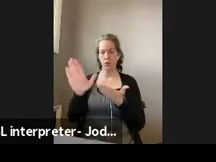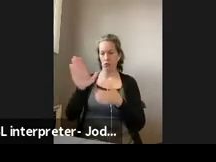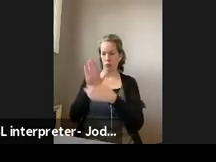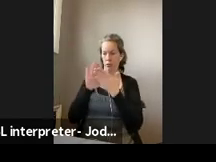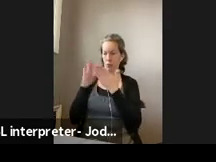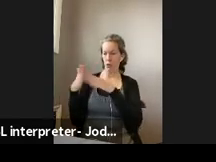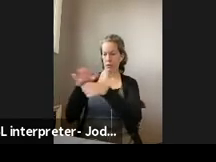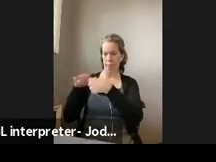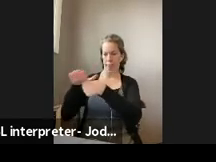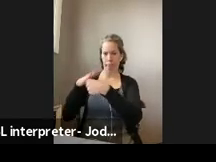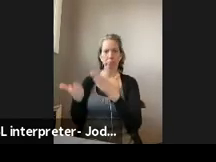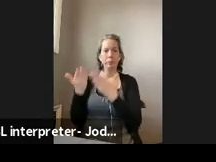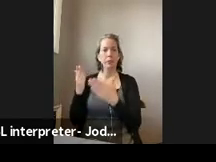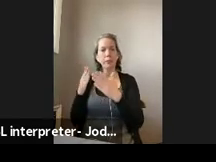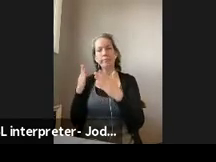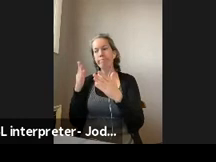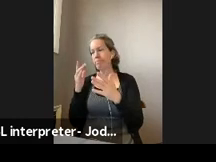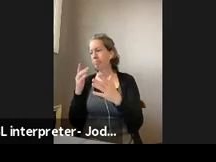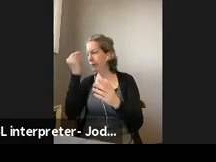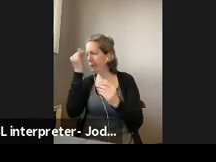other kinds of support services.